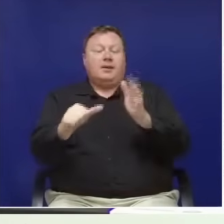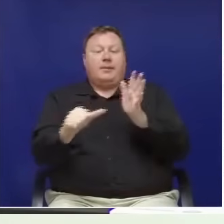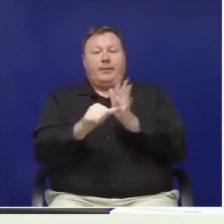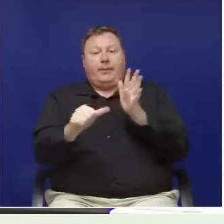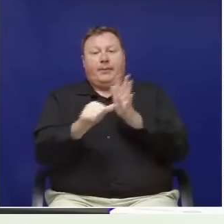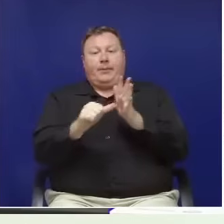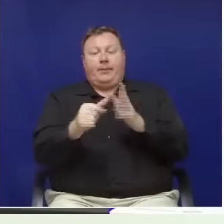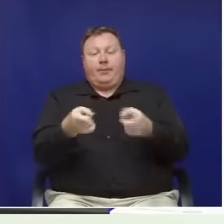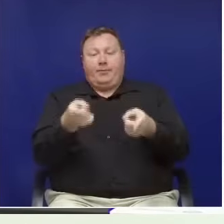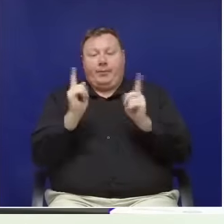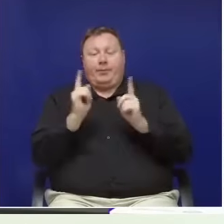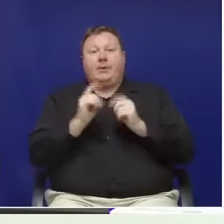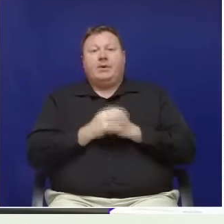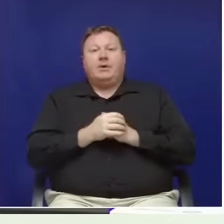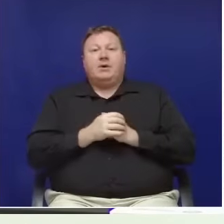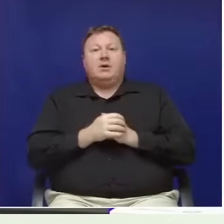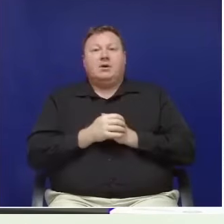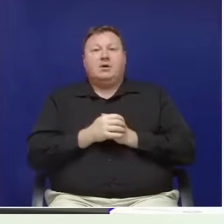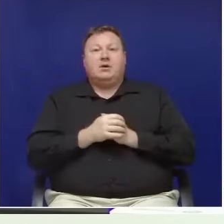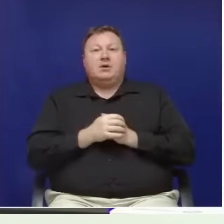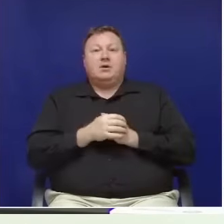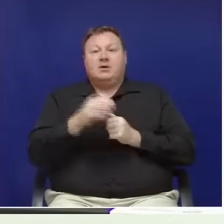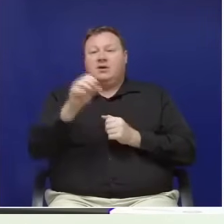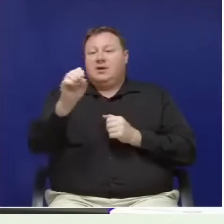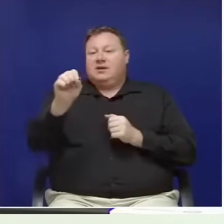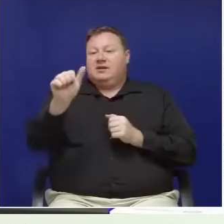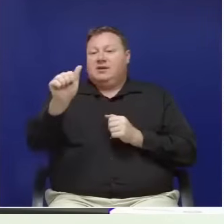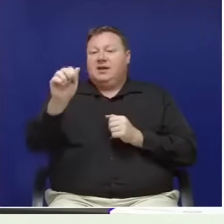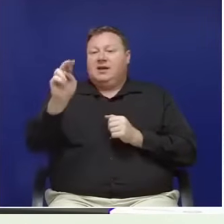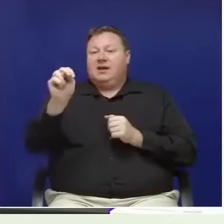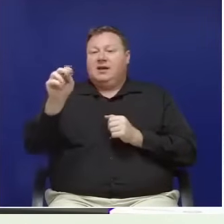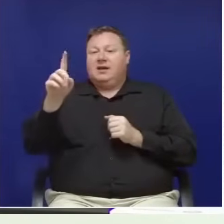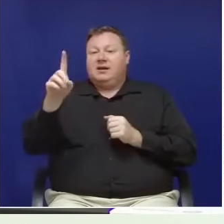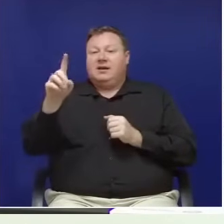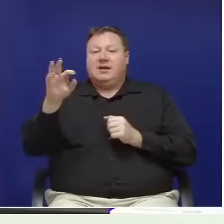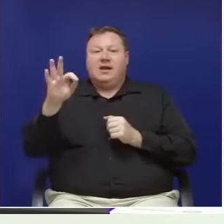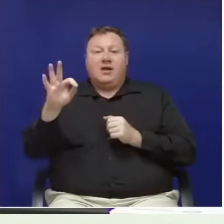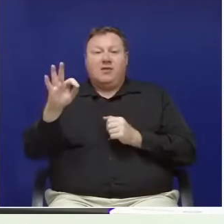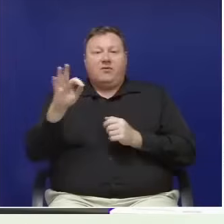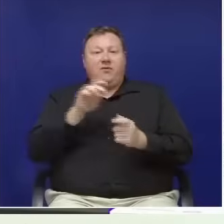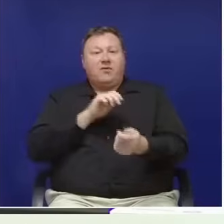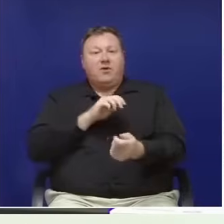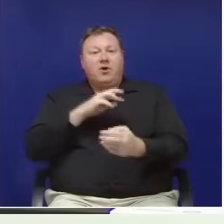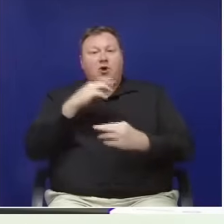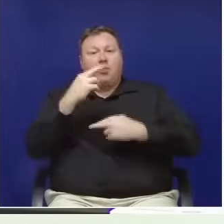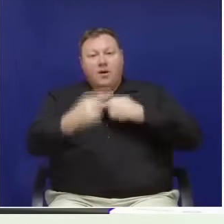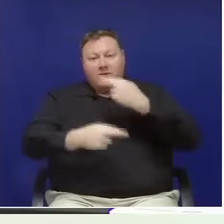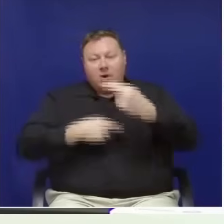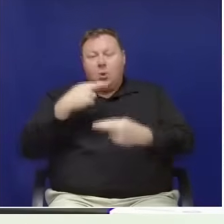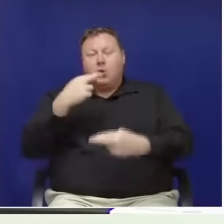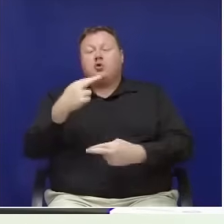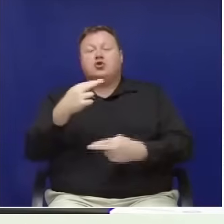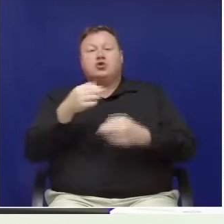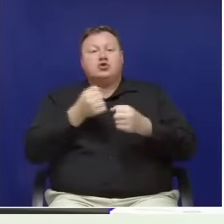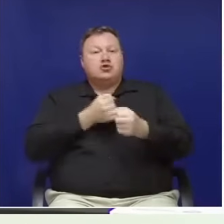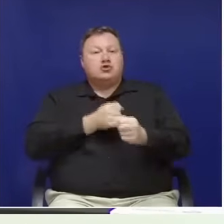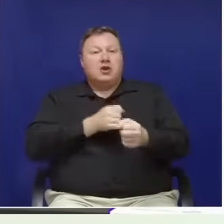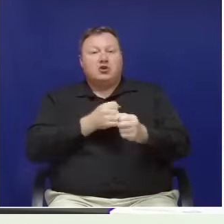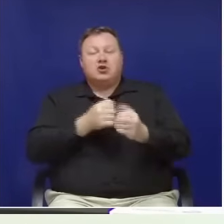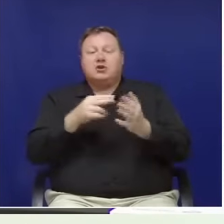importance. The SANDF evolution strategy and plan